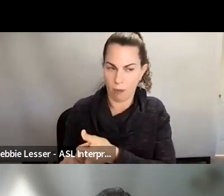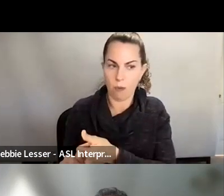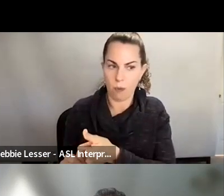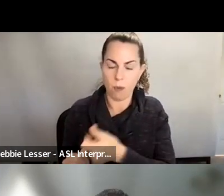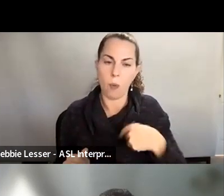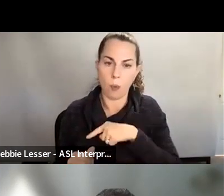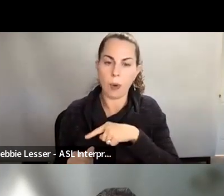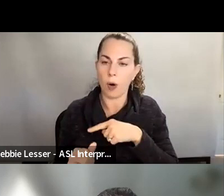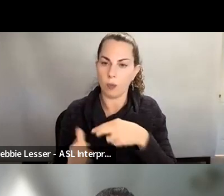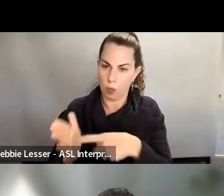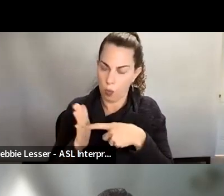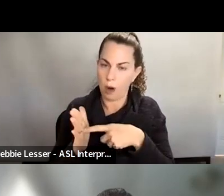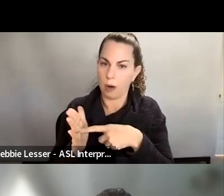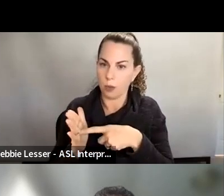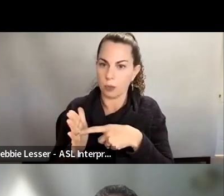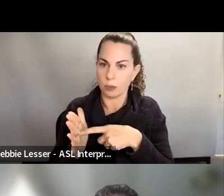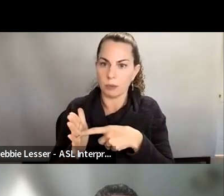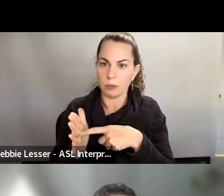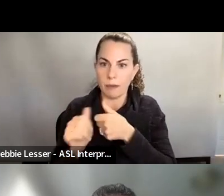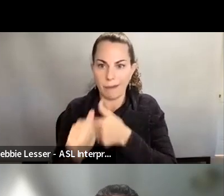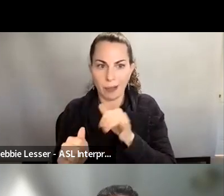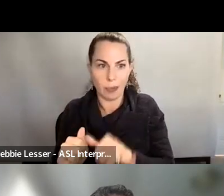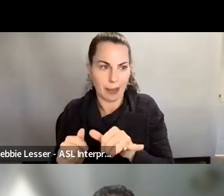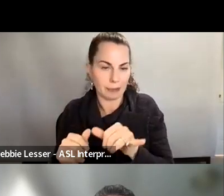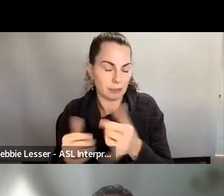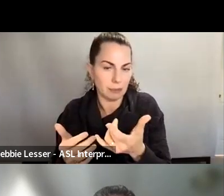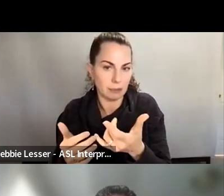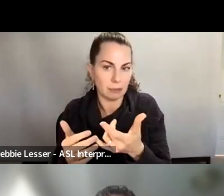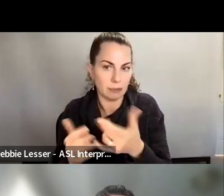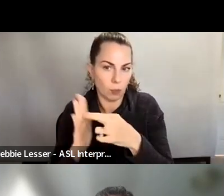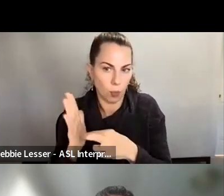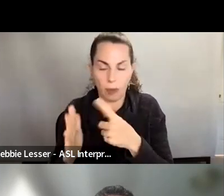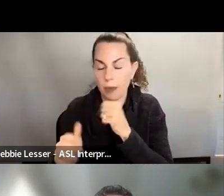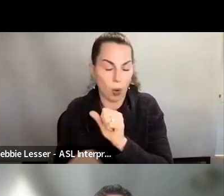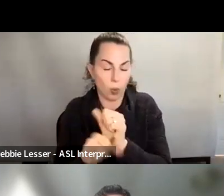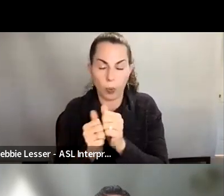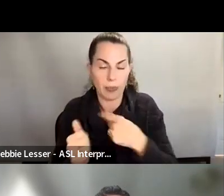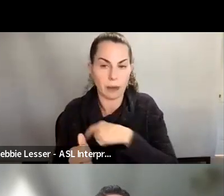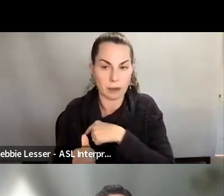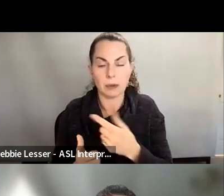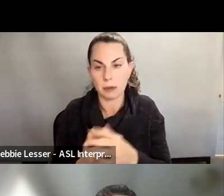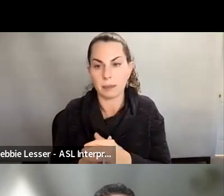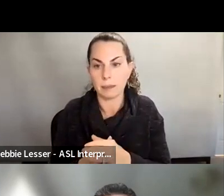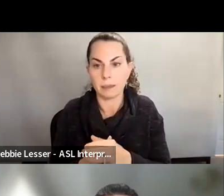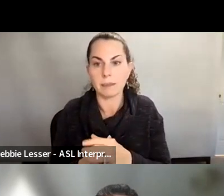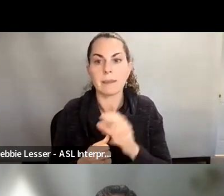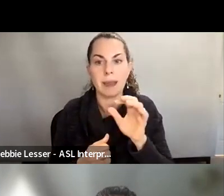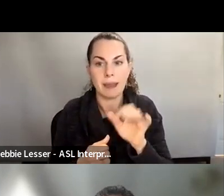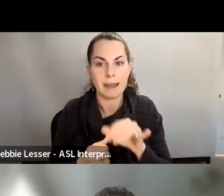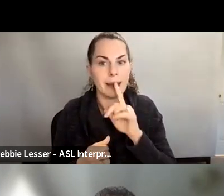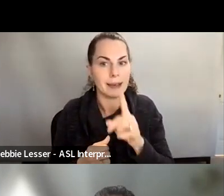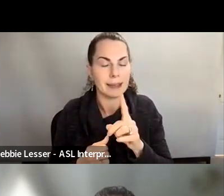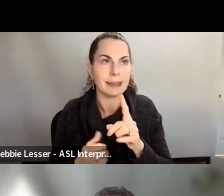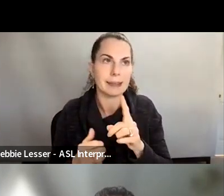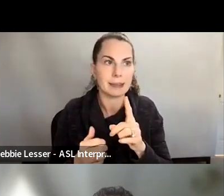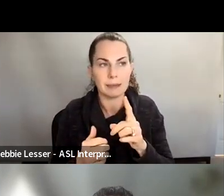all have. It's an obligation they have. They refuse to work with us. You know, it is, you know, after we've tried to exhaust